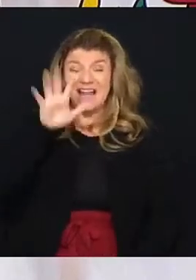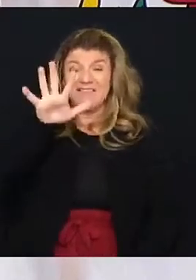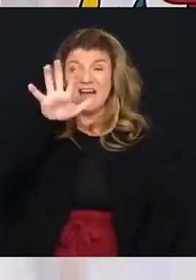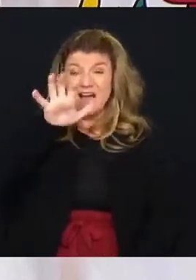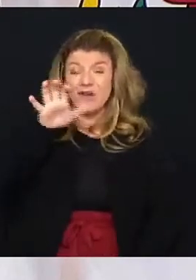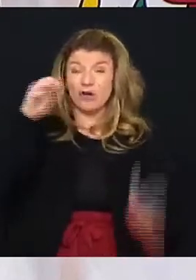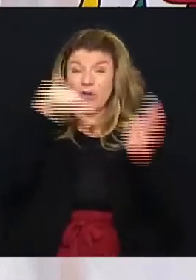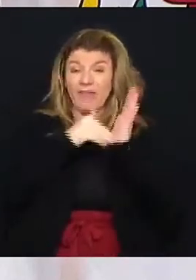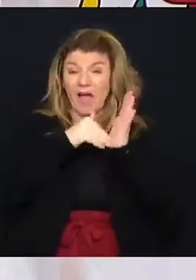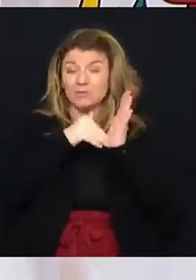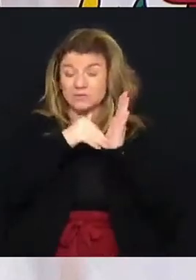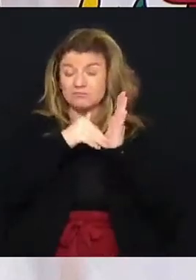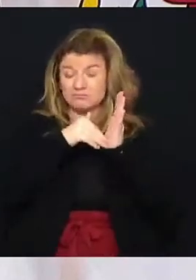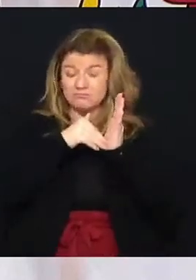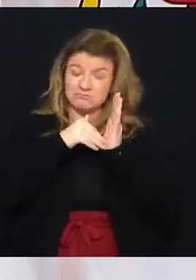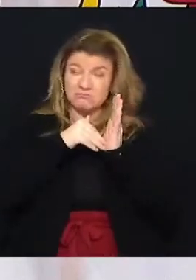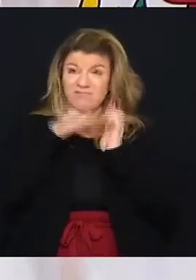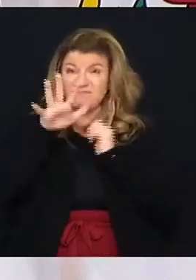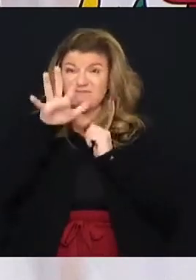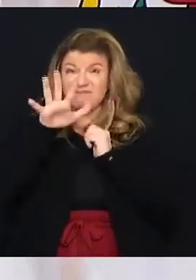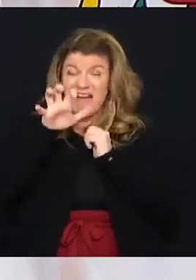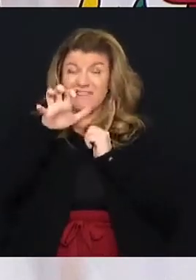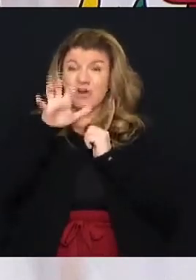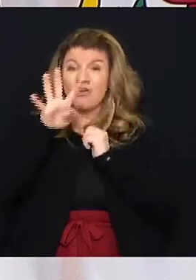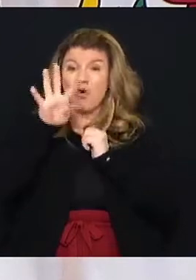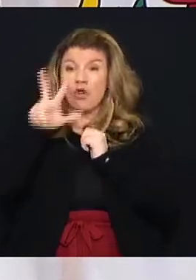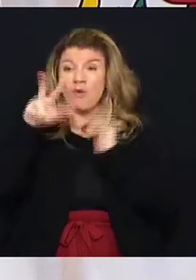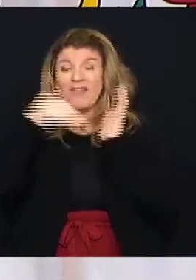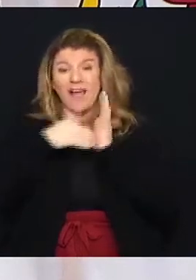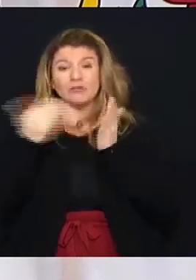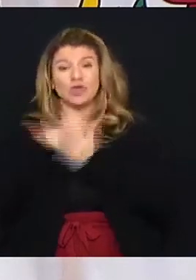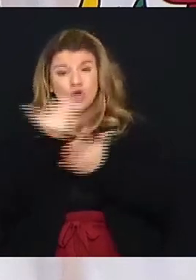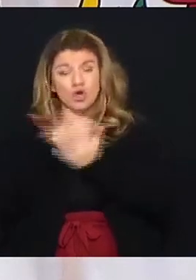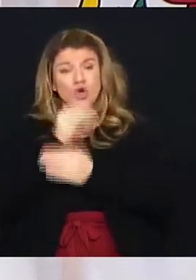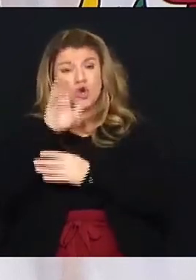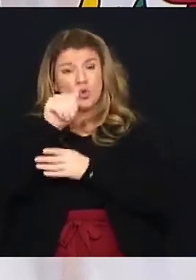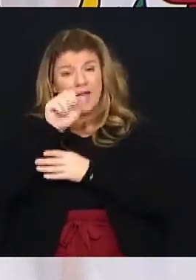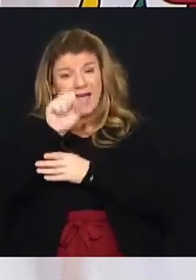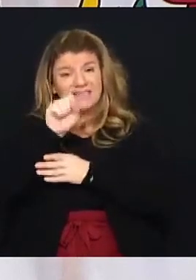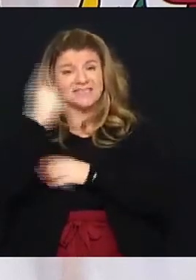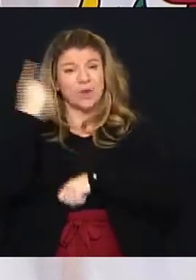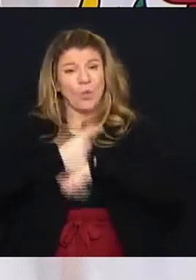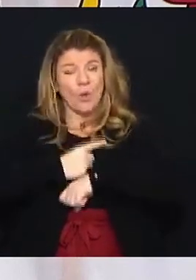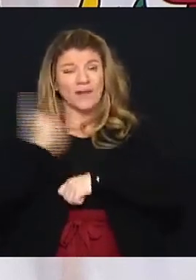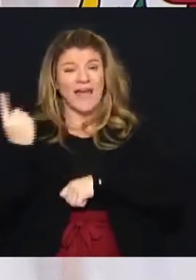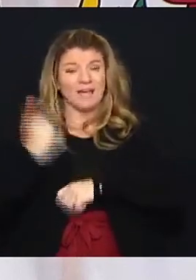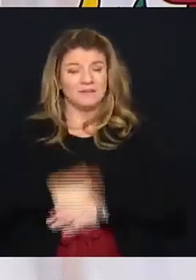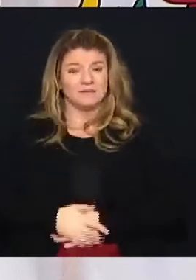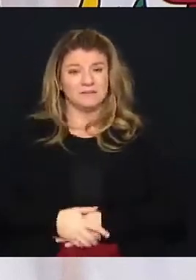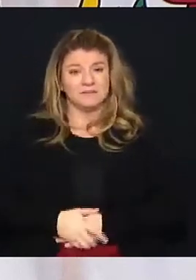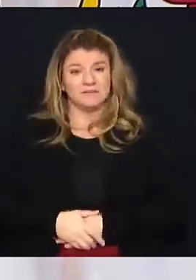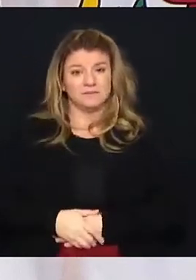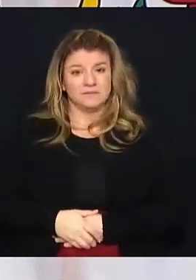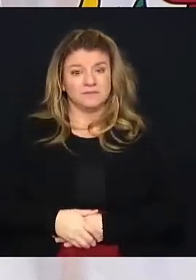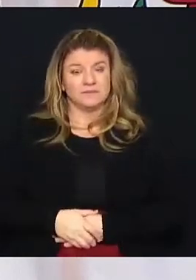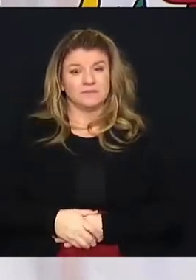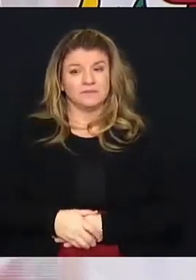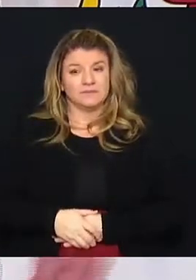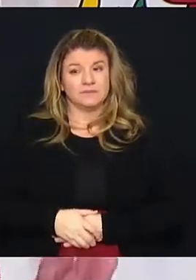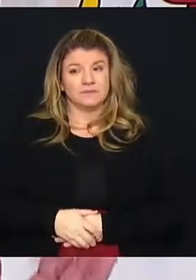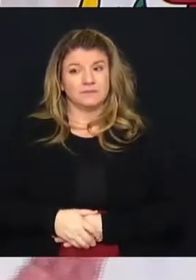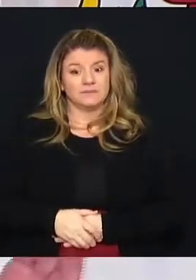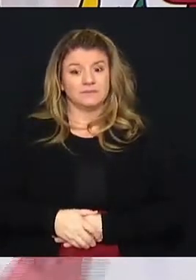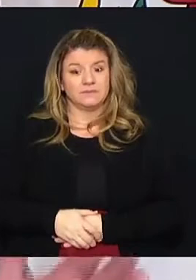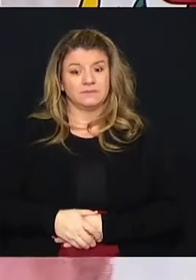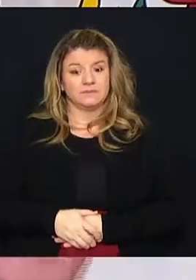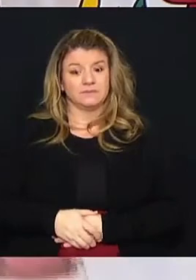500,000 plus, 543,000 new cases in a day. in one day. And